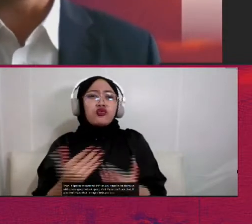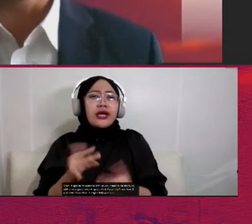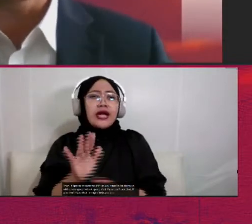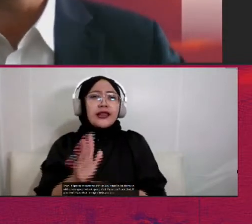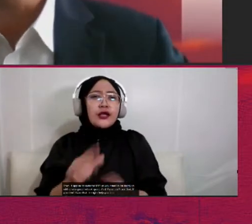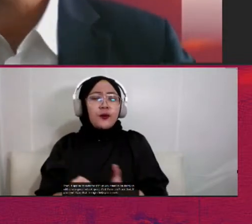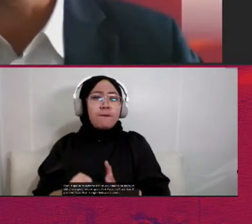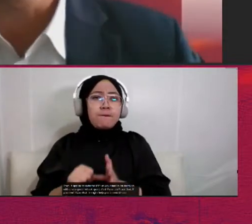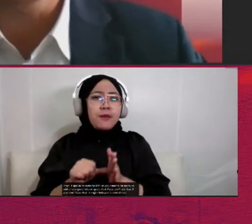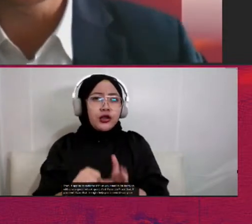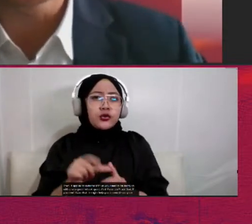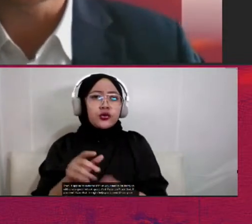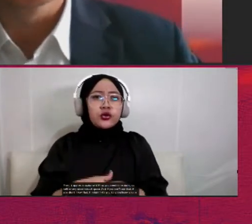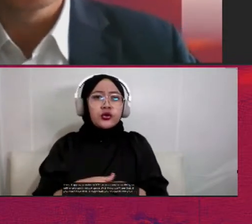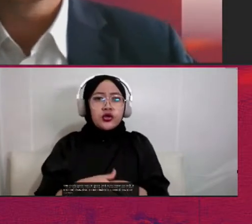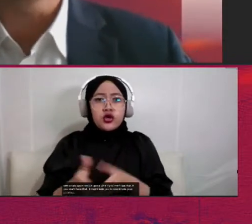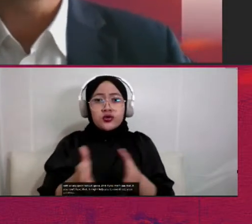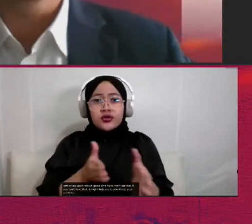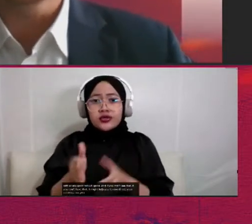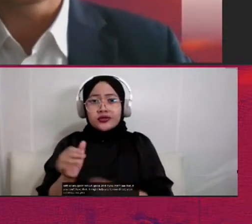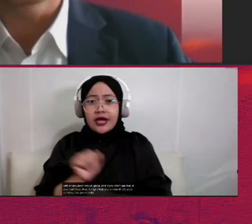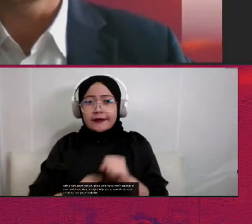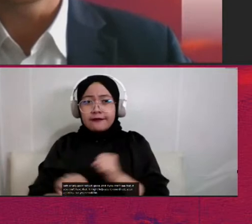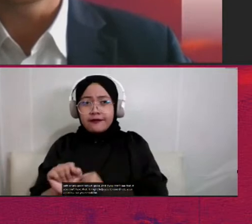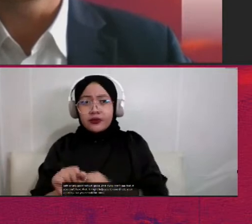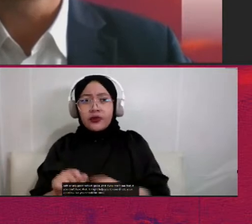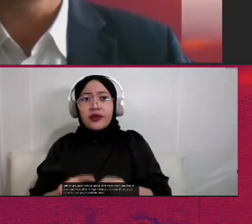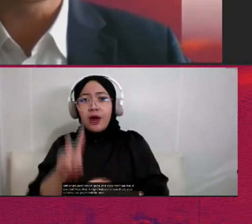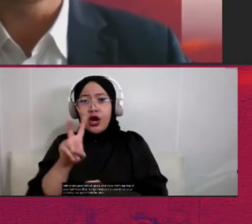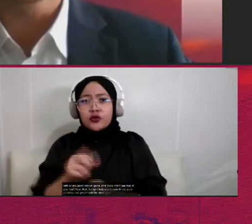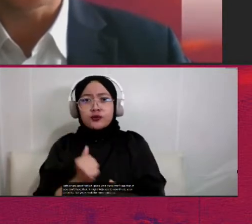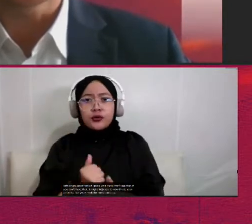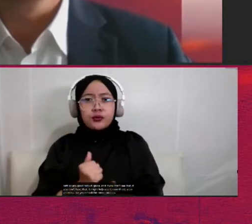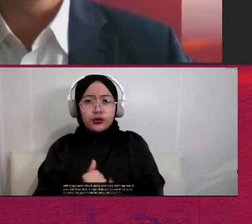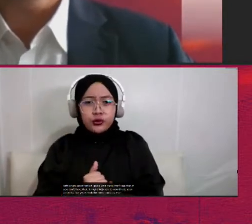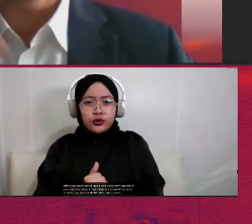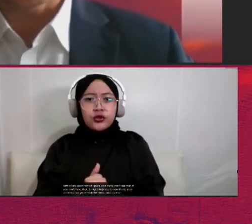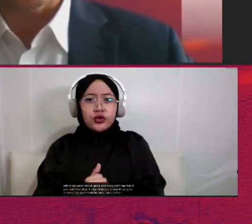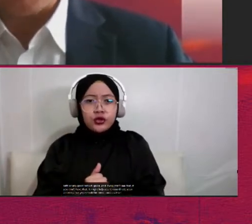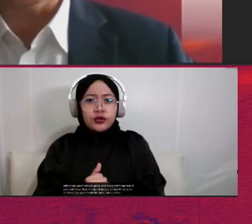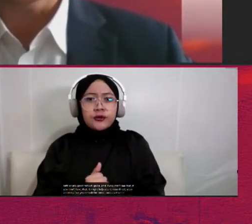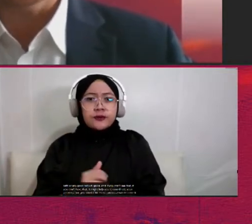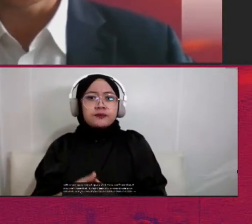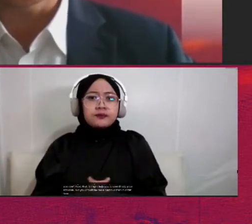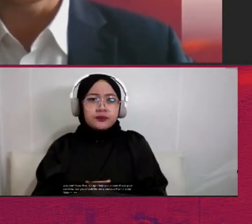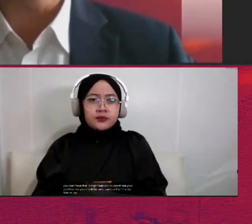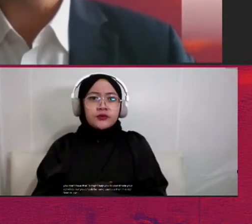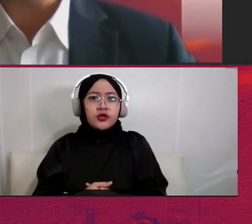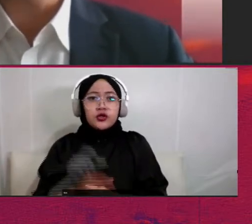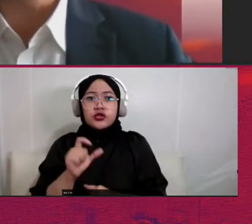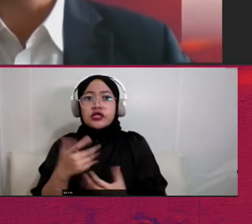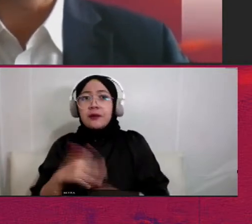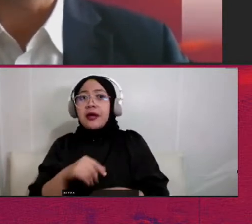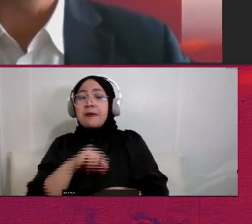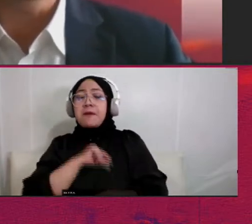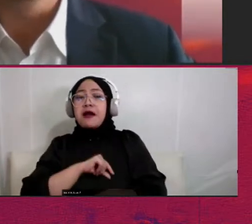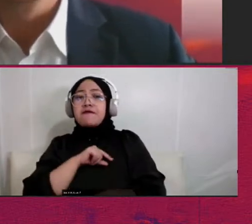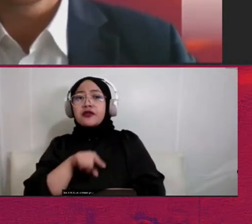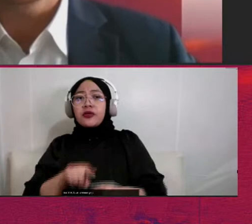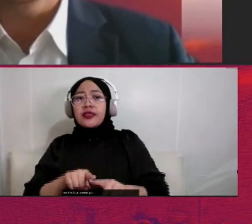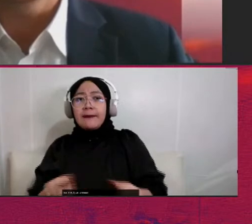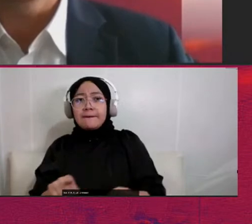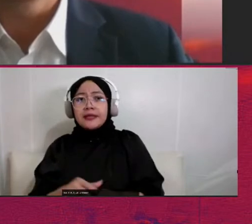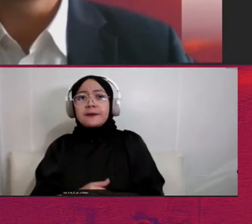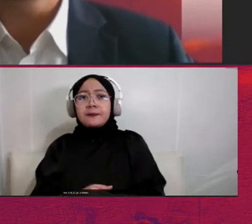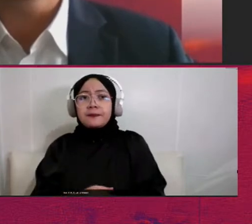to coordinate your activities, but you should be more cautious then in order how to use it. But this is an